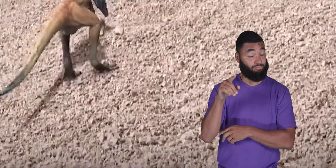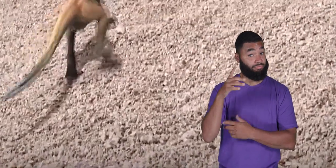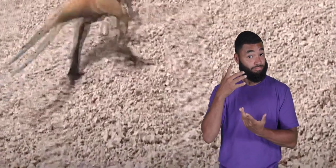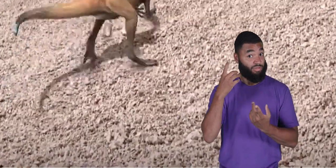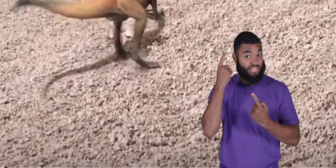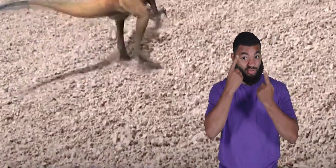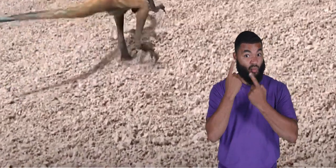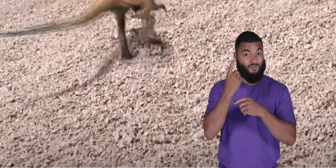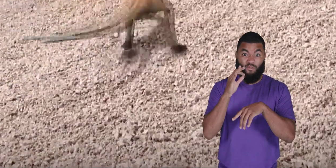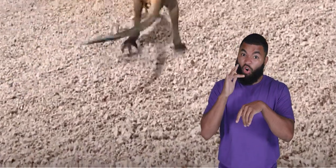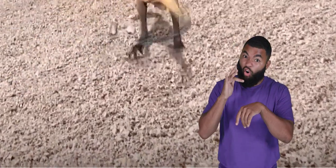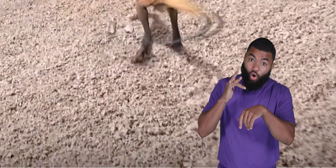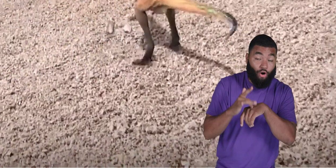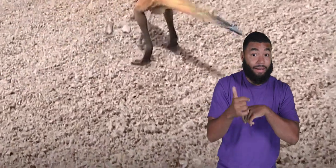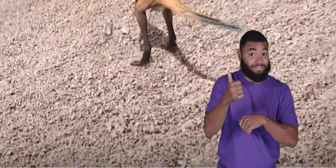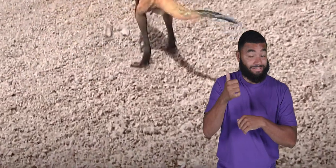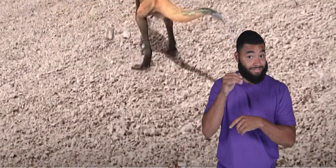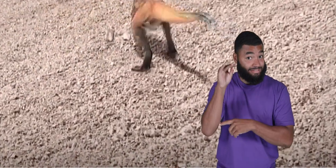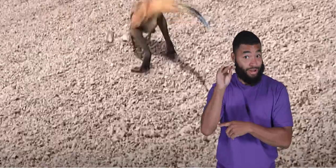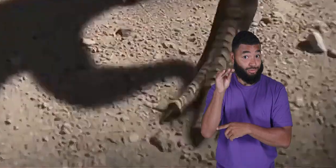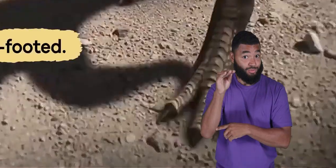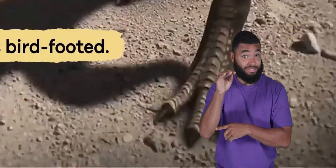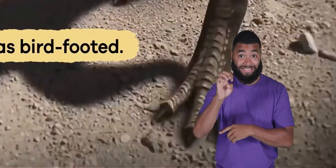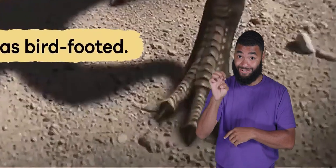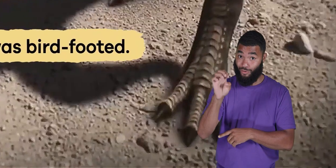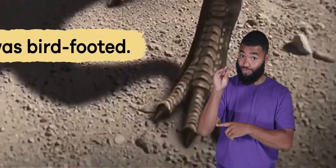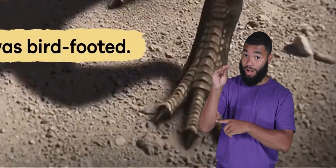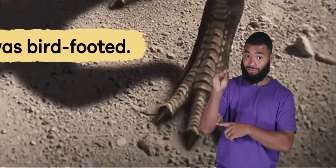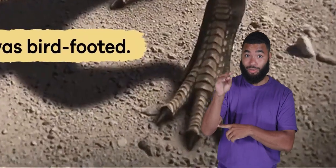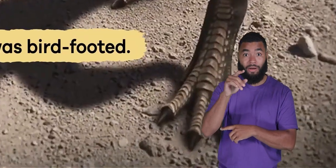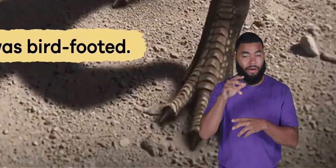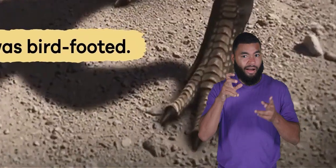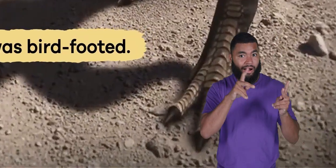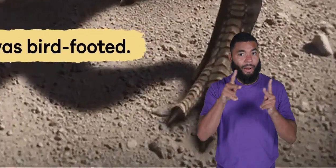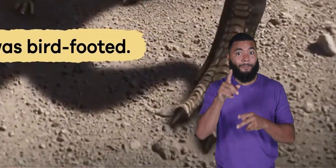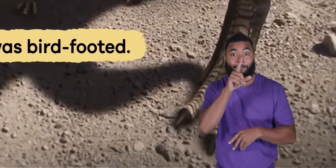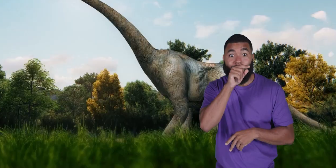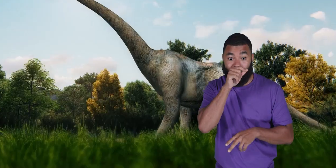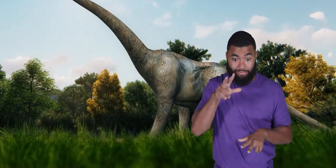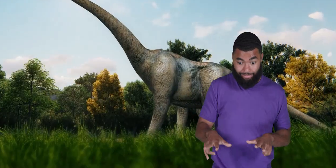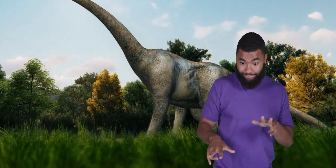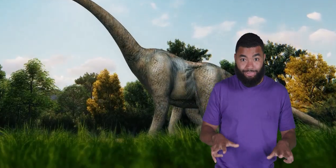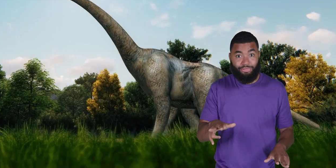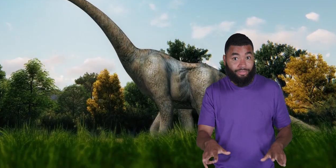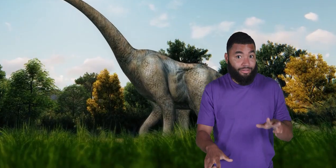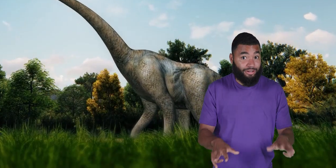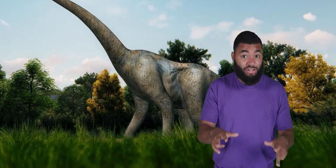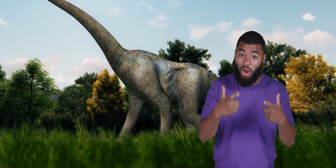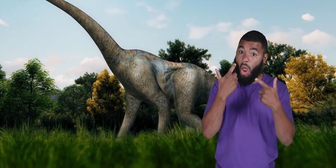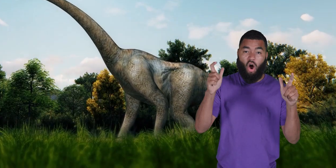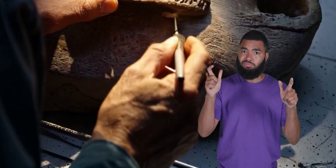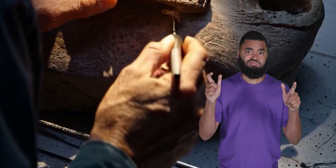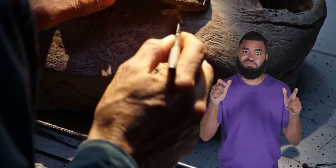Considered one of the earliest known dinosaurs on Earth, the Eoraptor was bird-footed. It was not a large